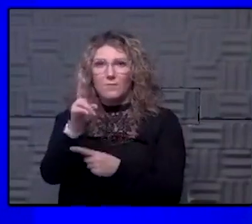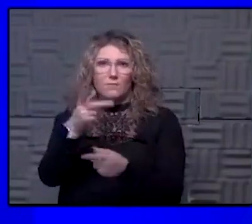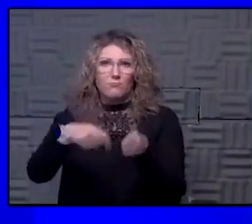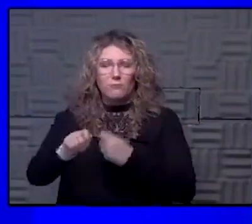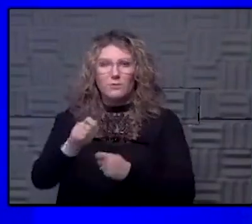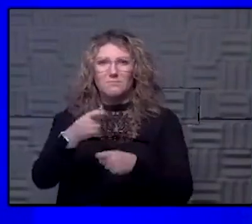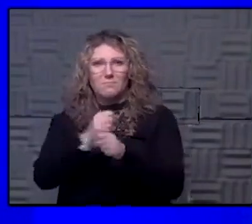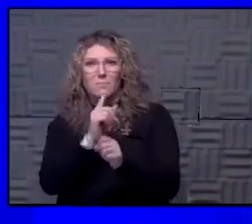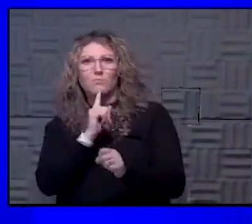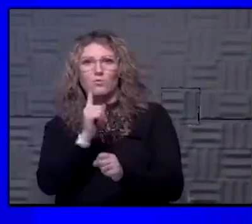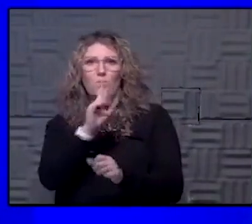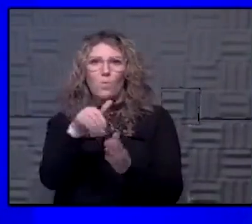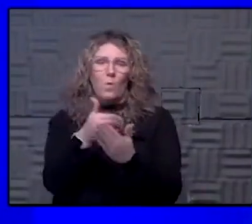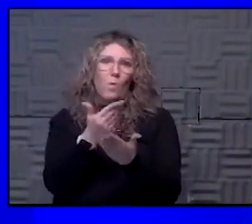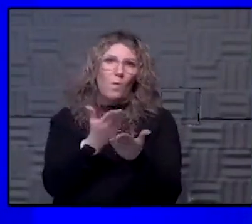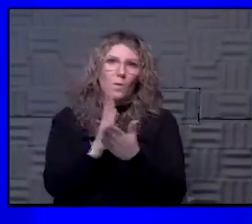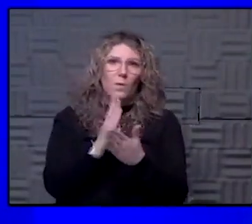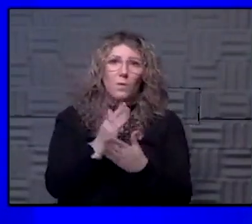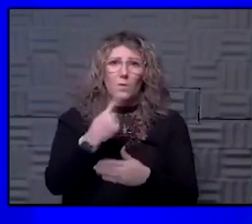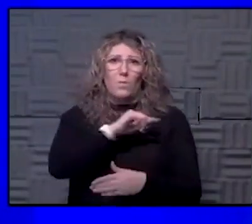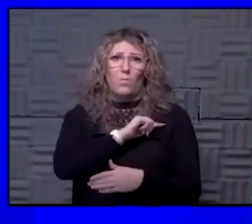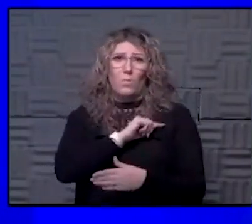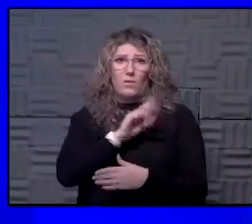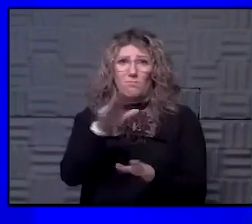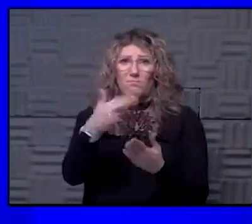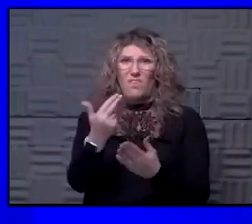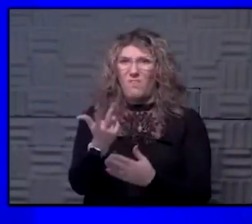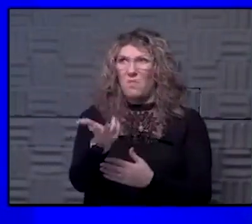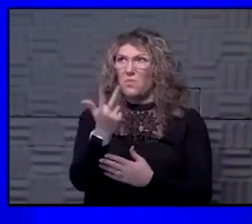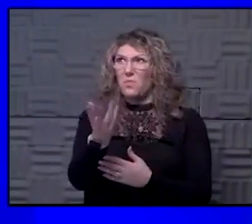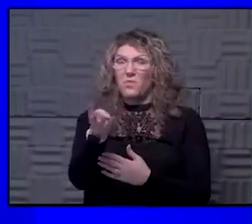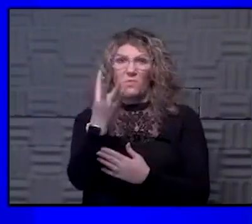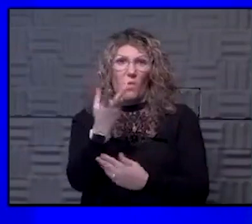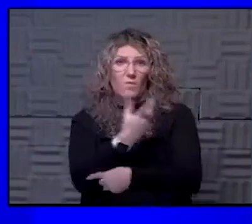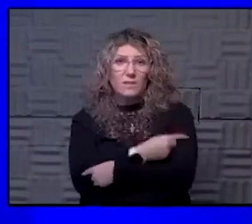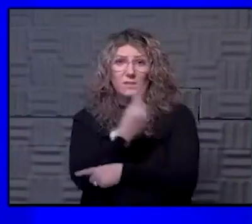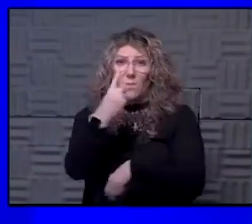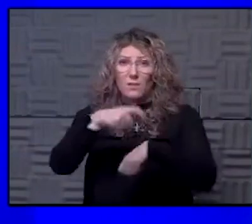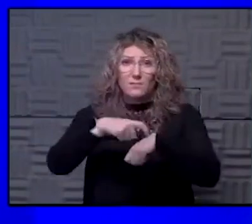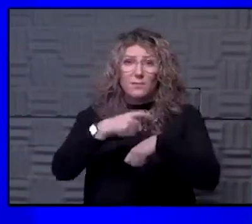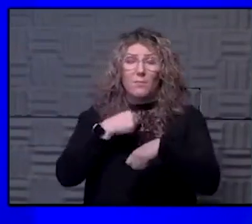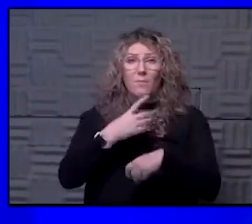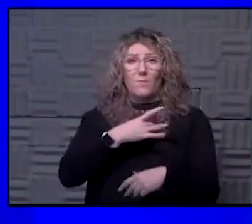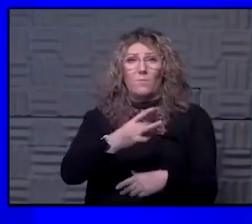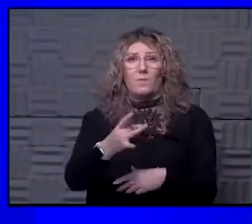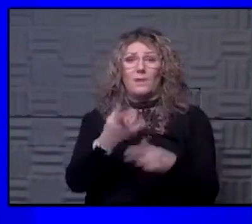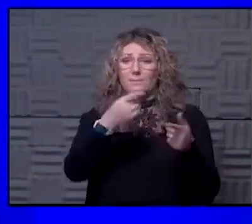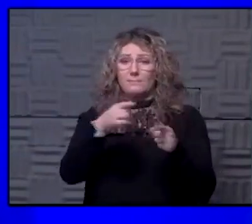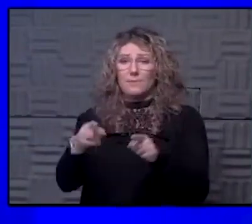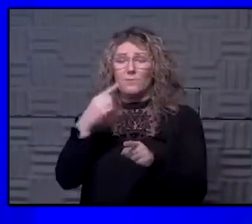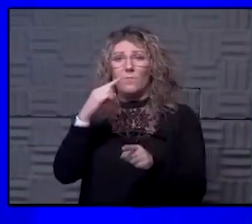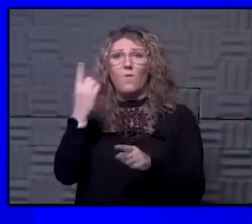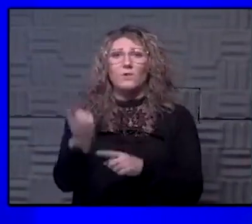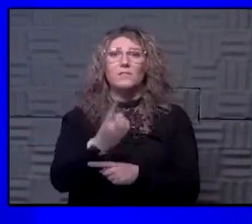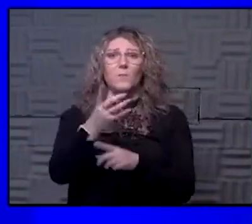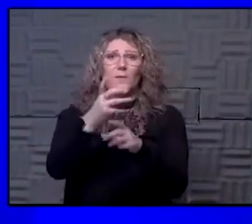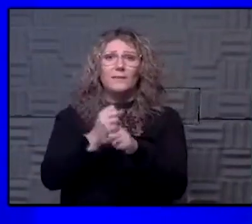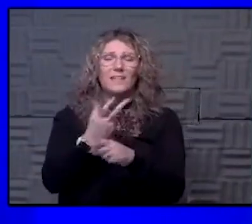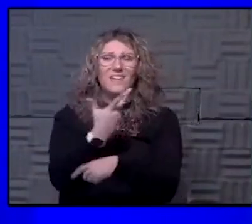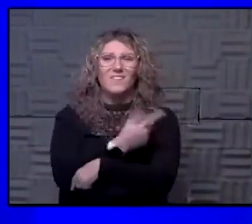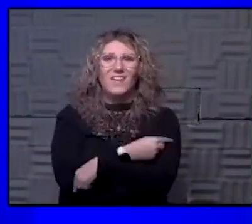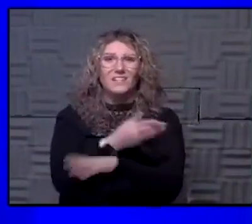okay, we give them 3 and 4 vaccines at one time. And I would like for that to be able to happen, for somebody to get a